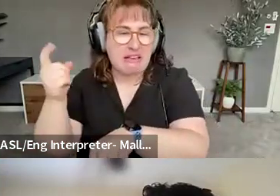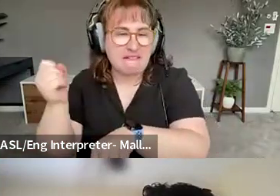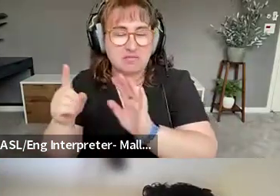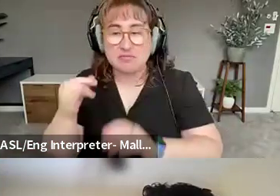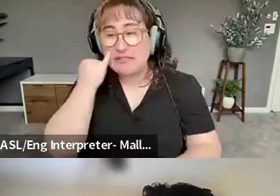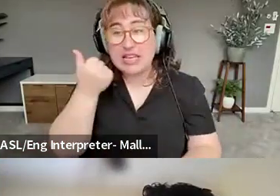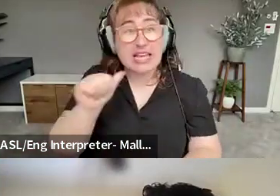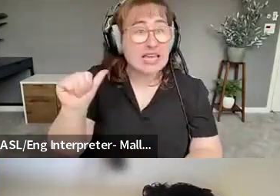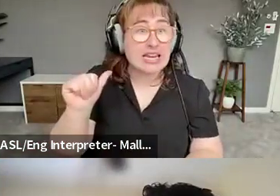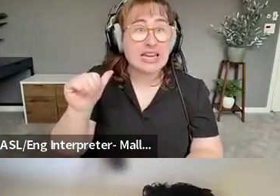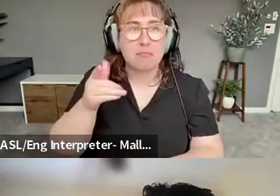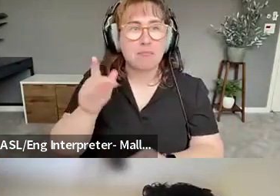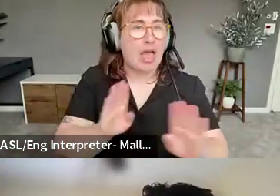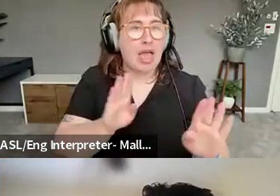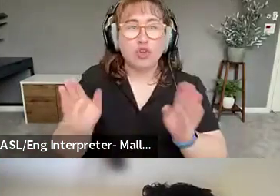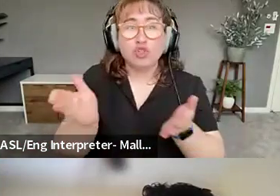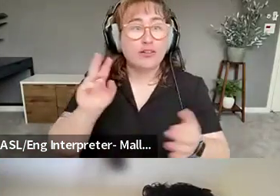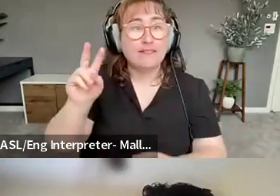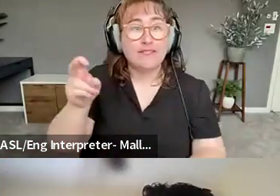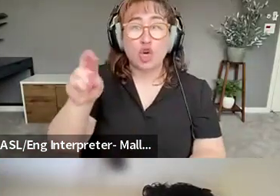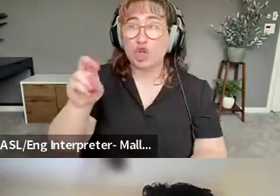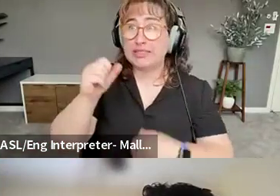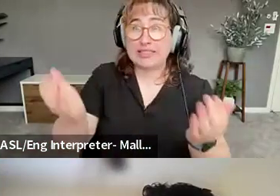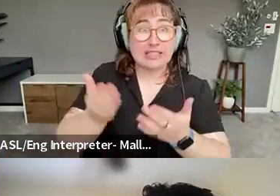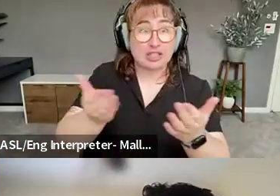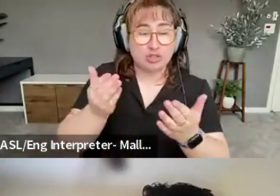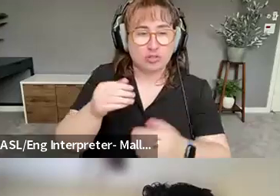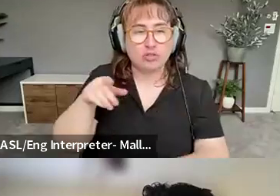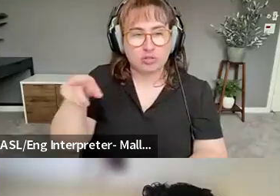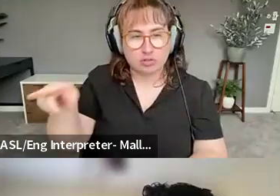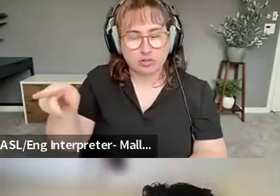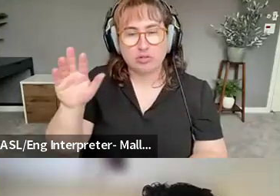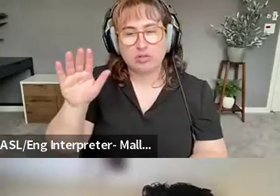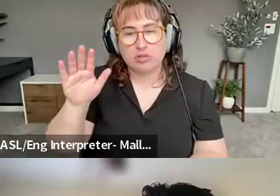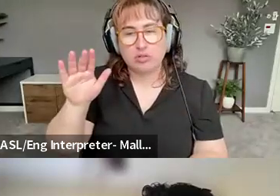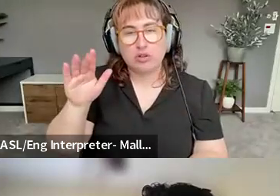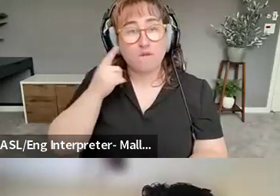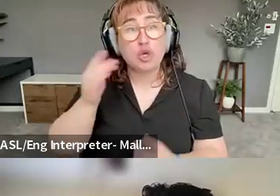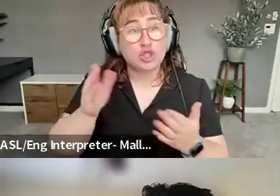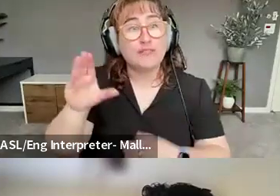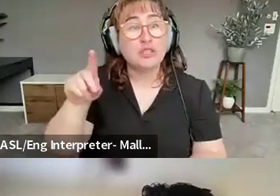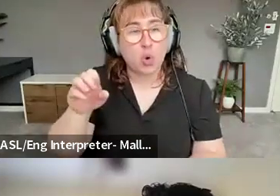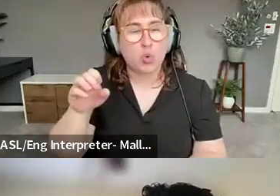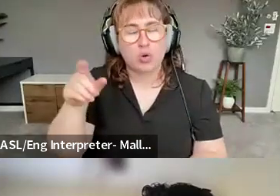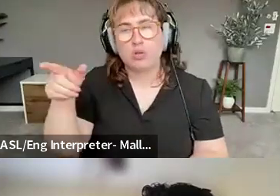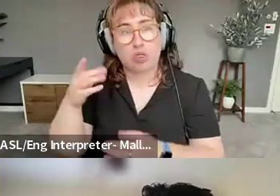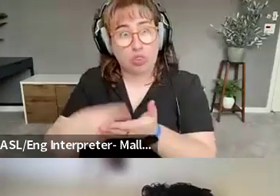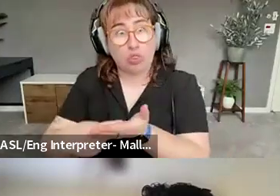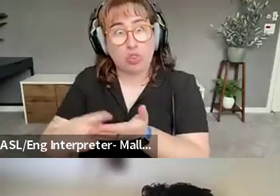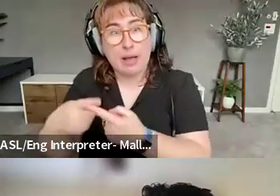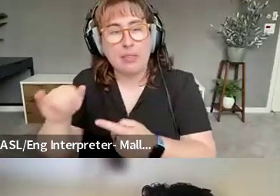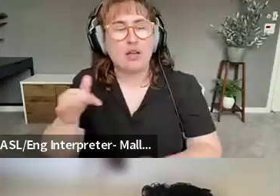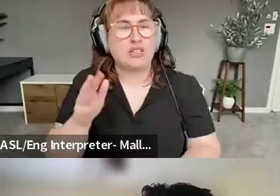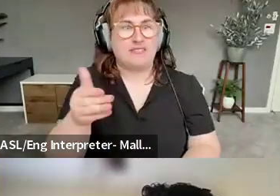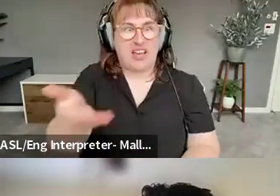any behavior services vendors here, the CR48 service code, you are invited to the